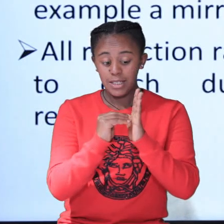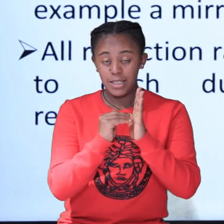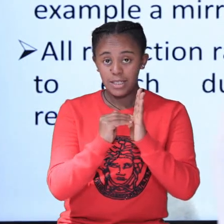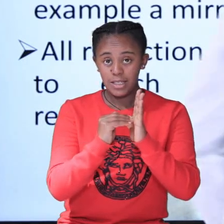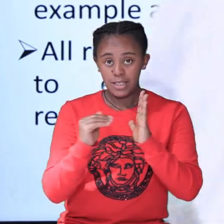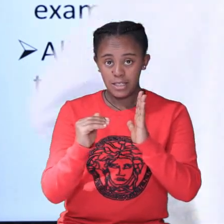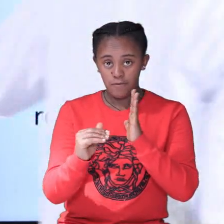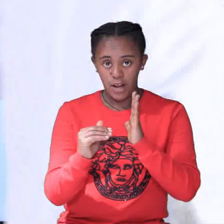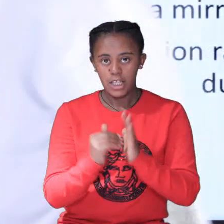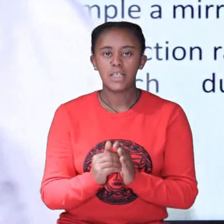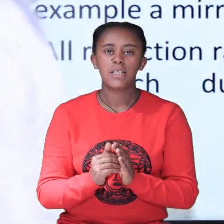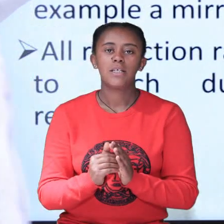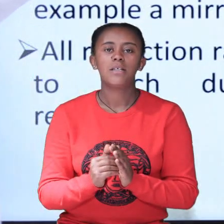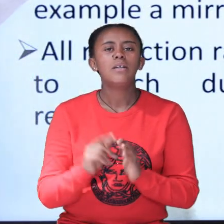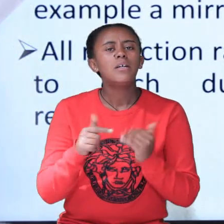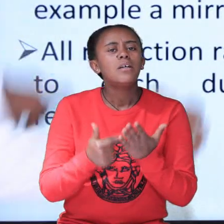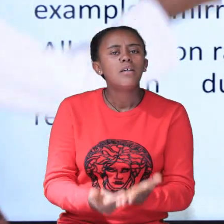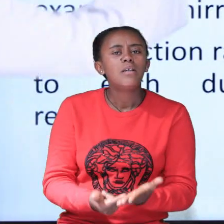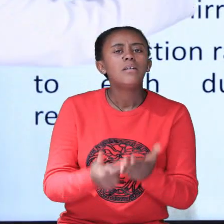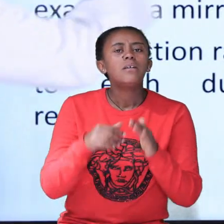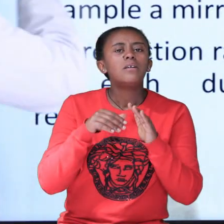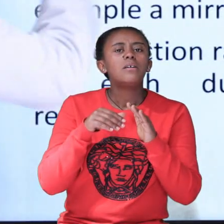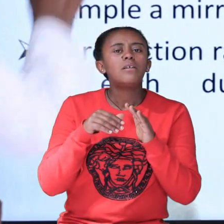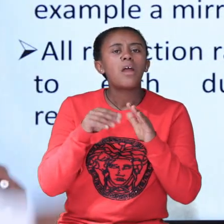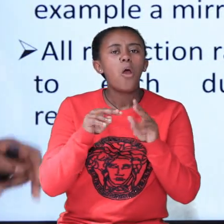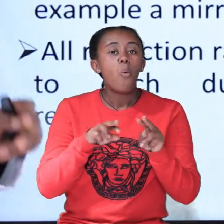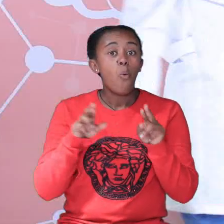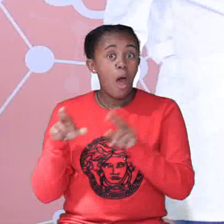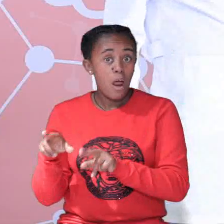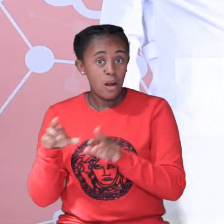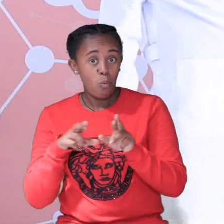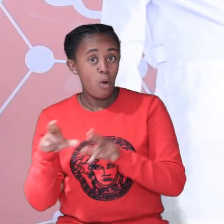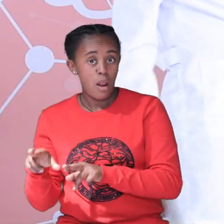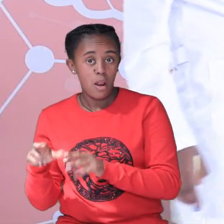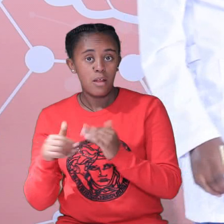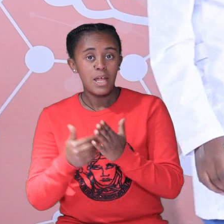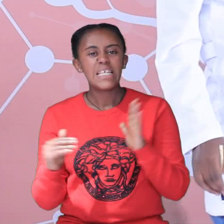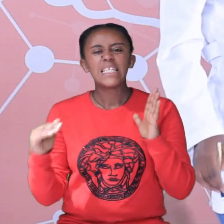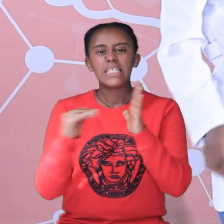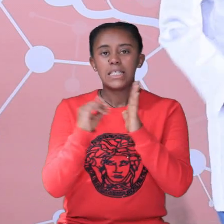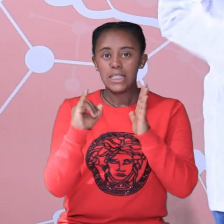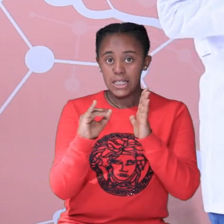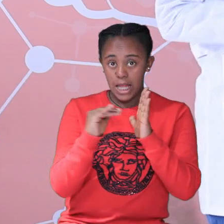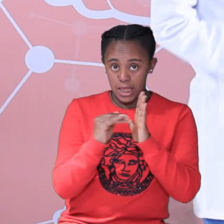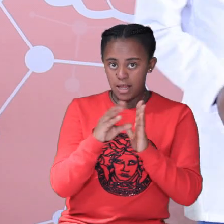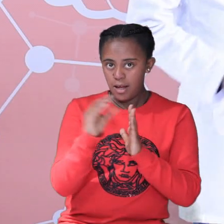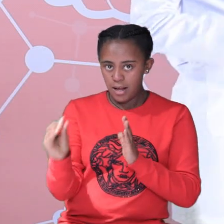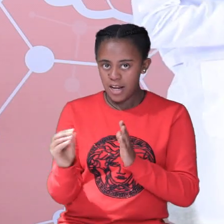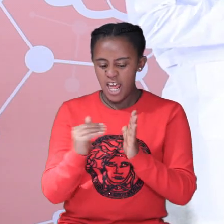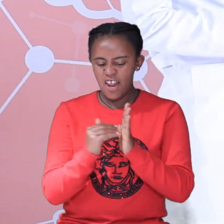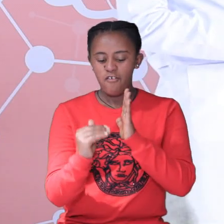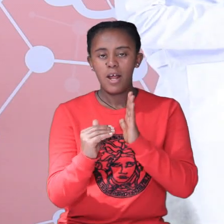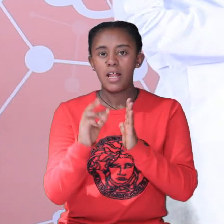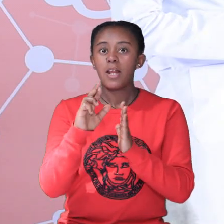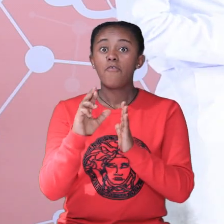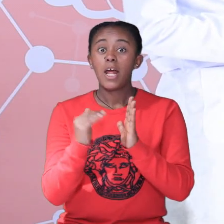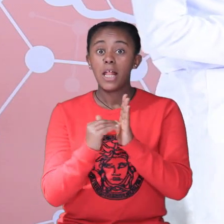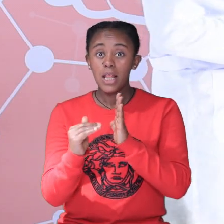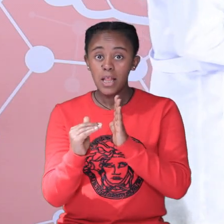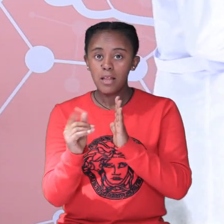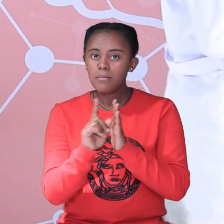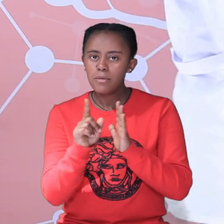rays. In regular reflection, the incident rays and reflected rays are parallel to